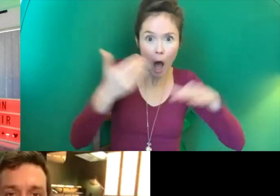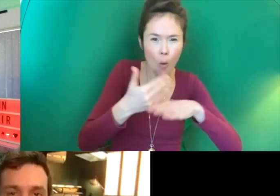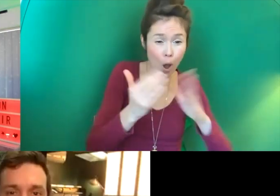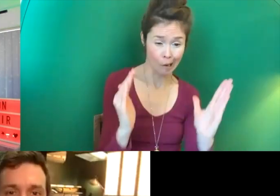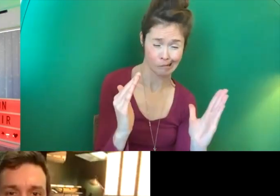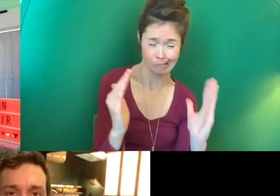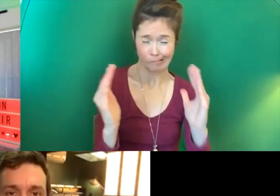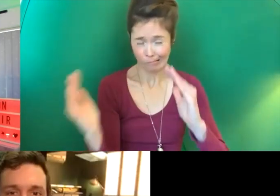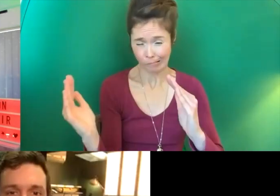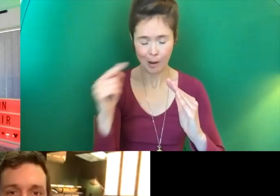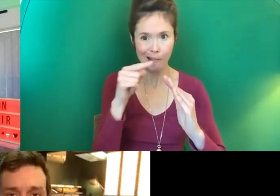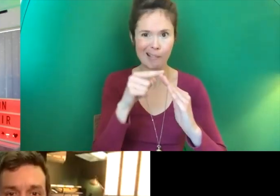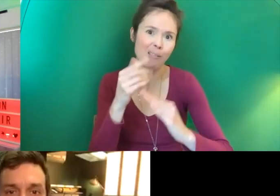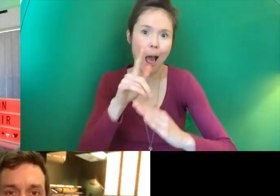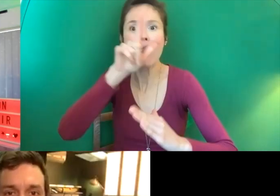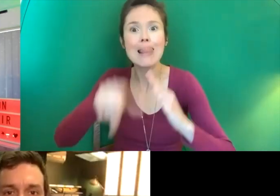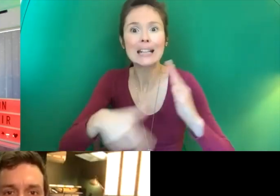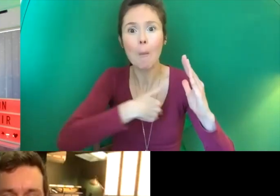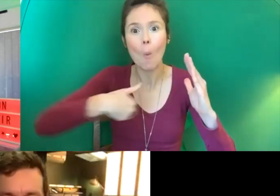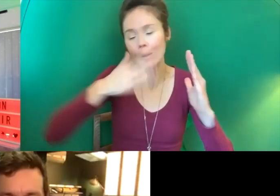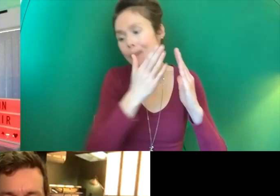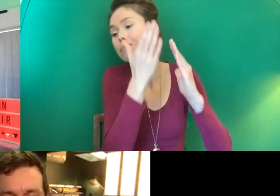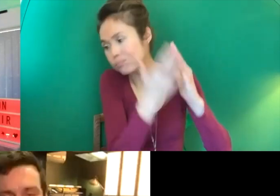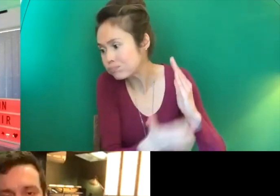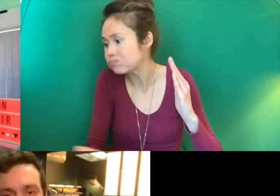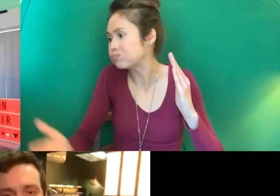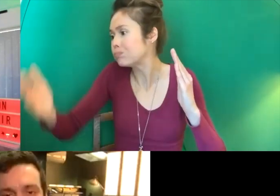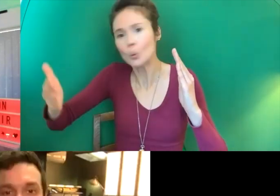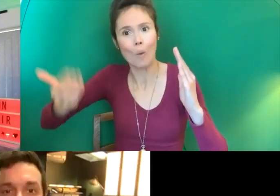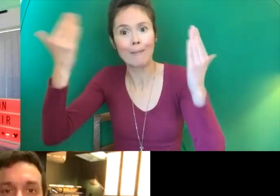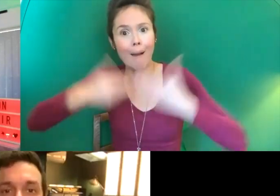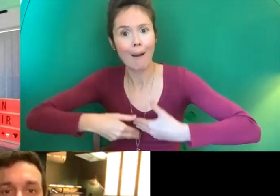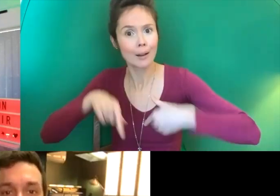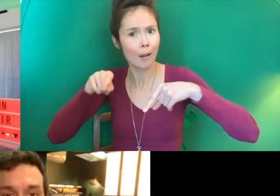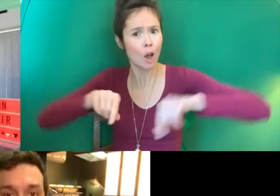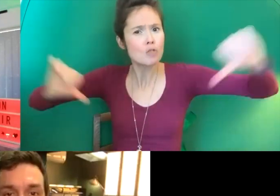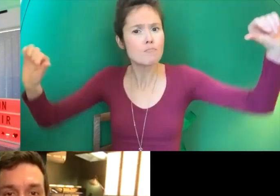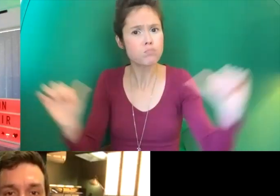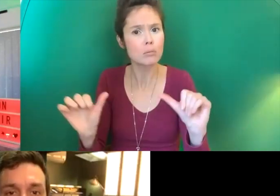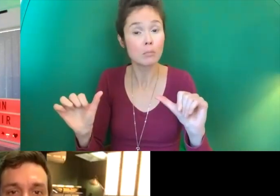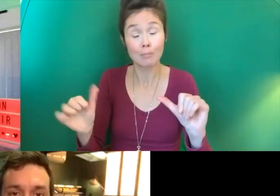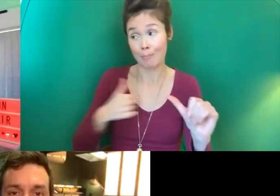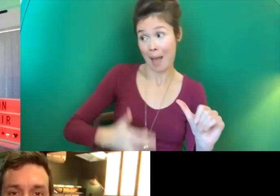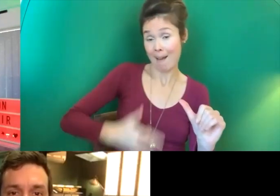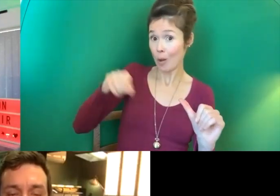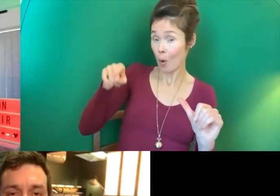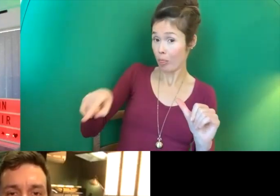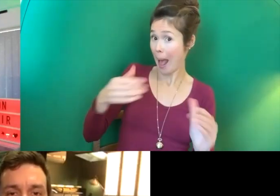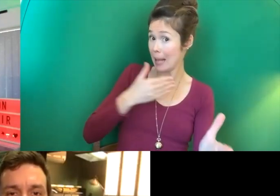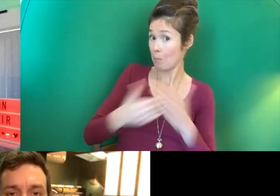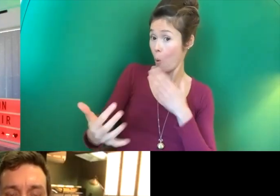get as much done and done well. And it can suit people far better to work around their